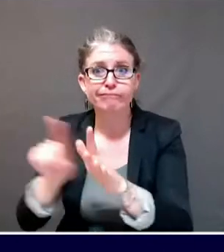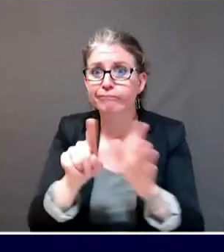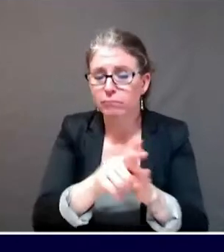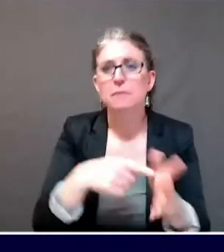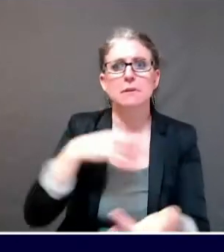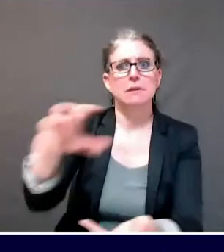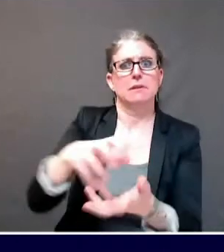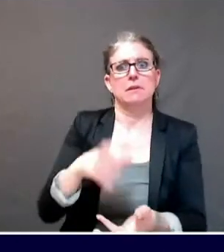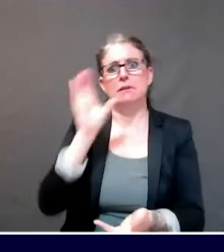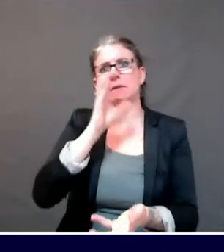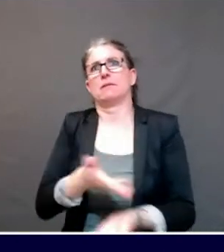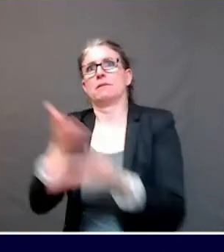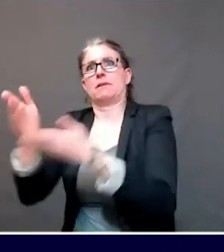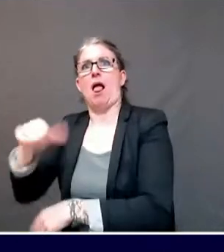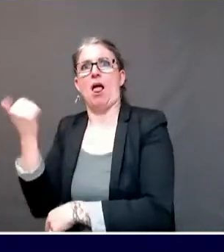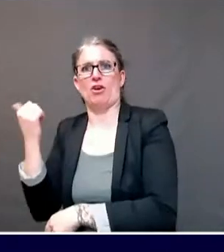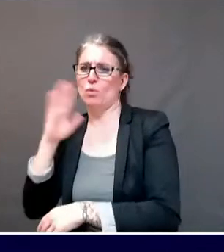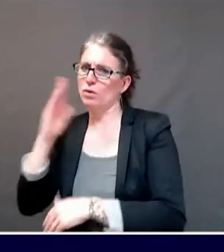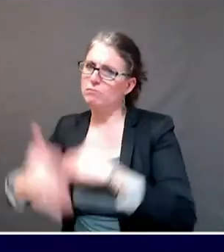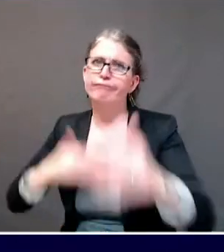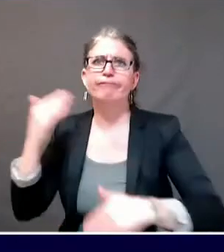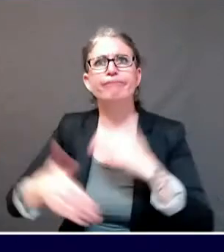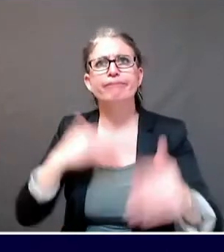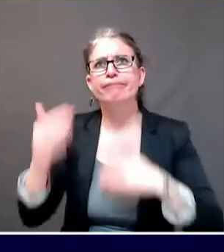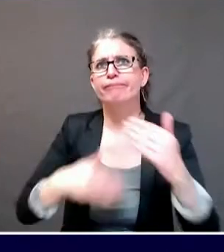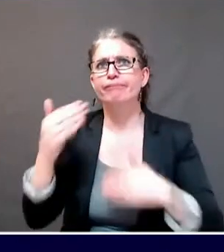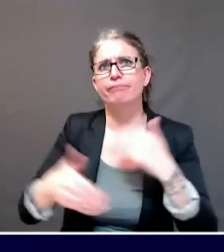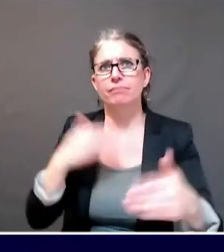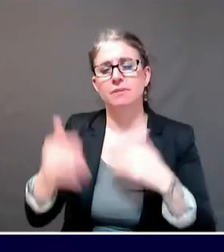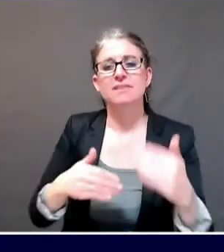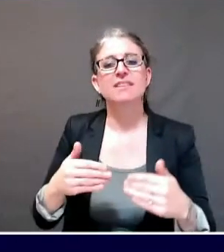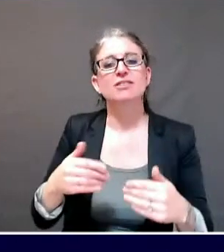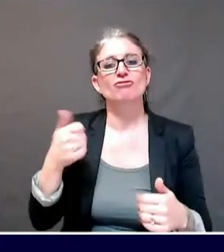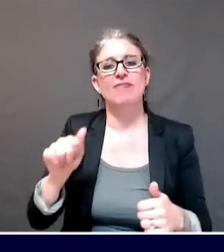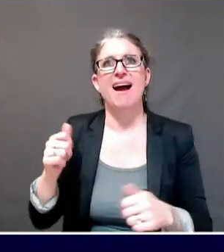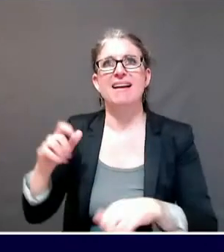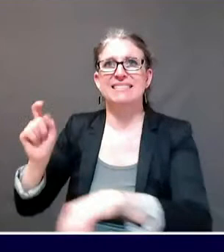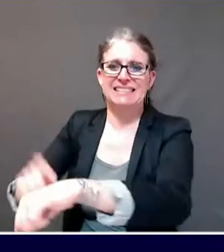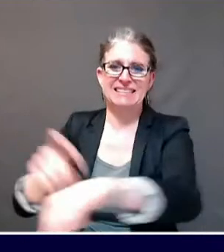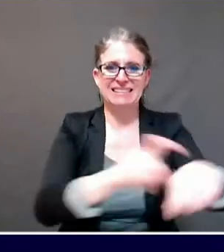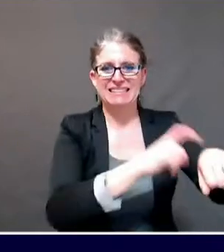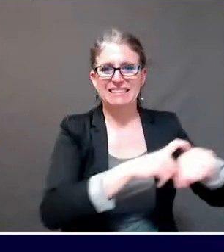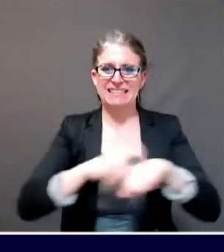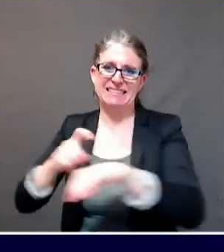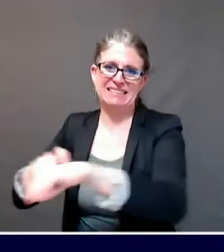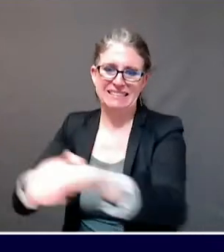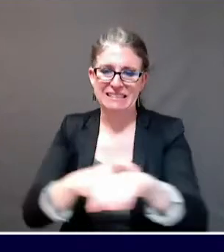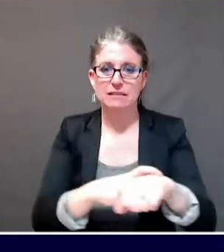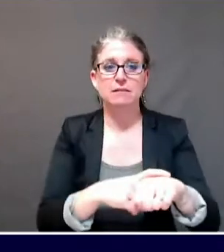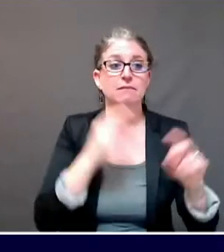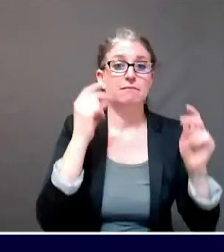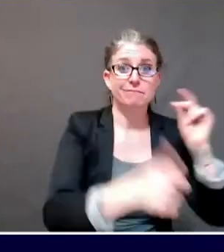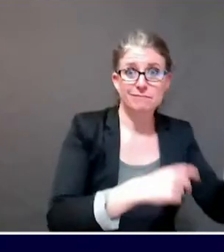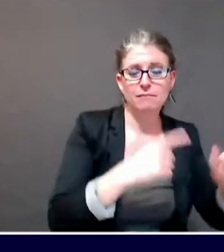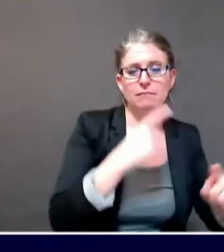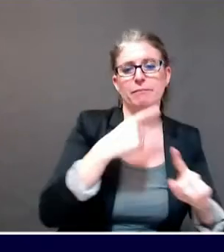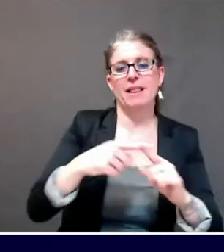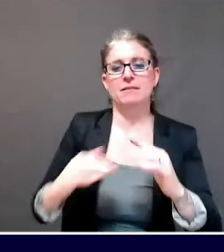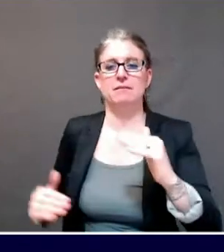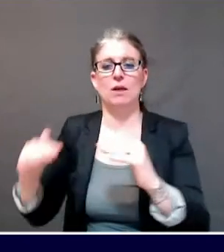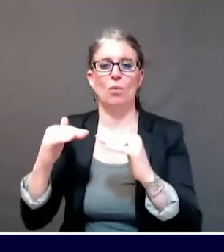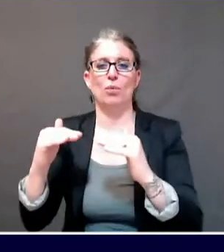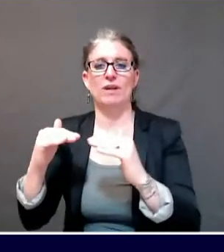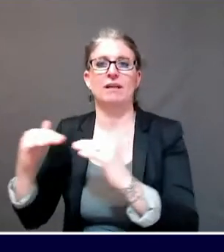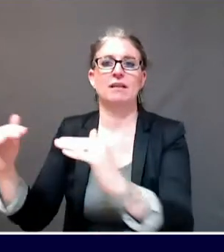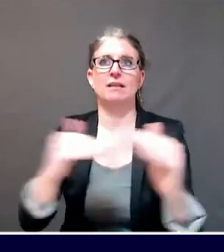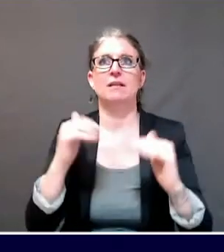So it sounds like at all costs, you really want to avoid the line situation that the images are showing from these other places. Yeah, I